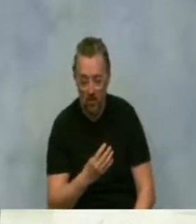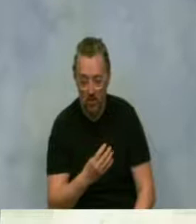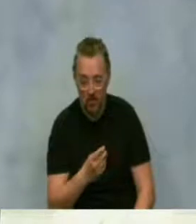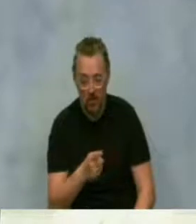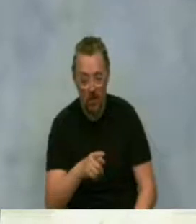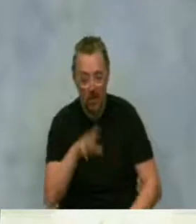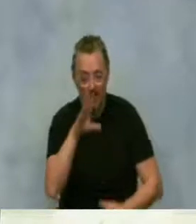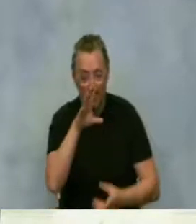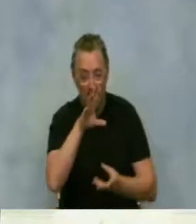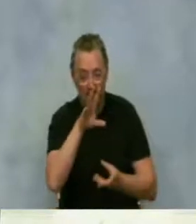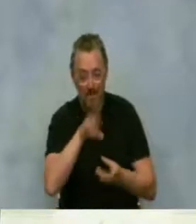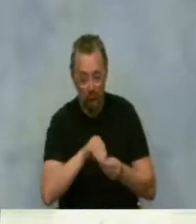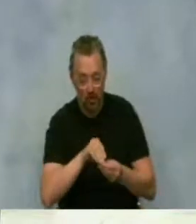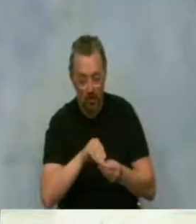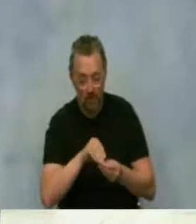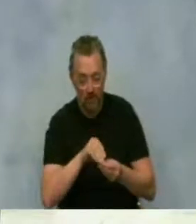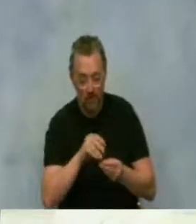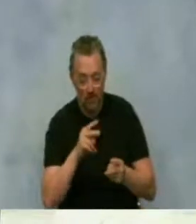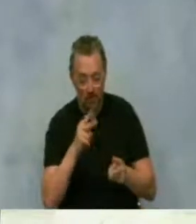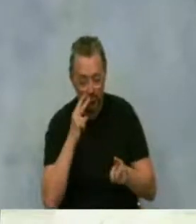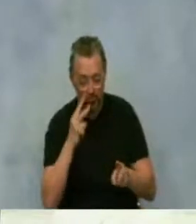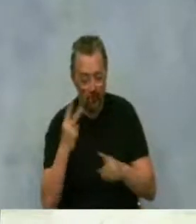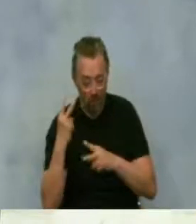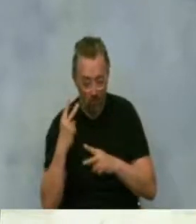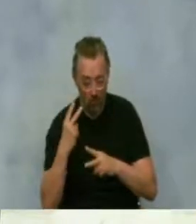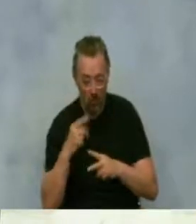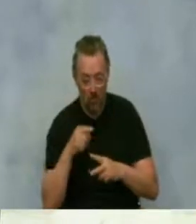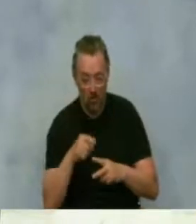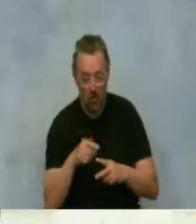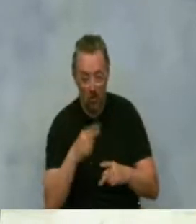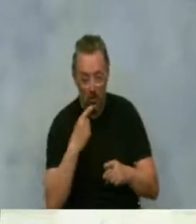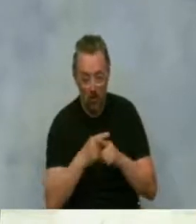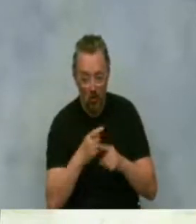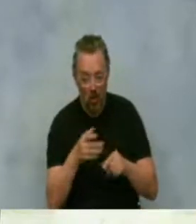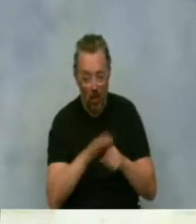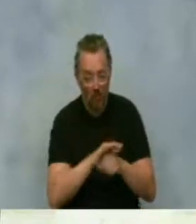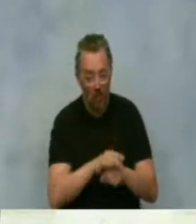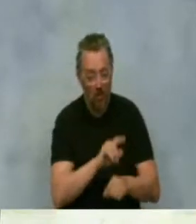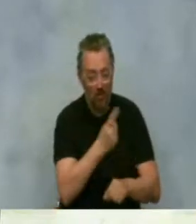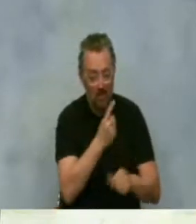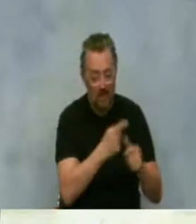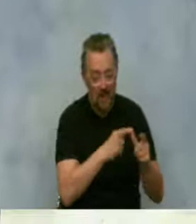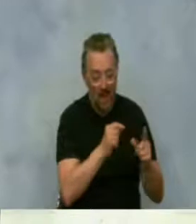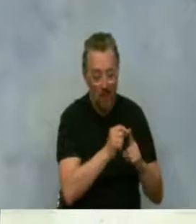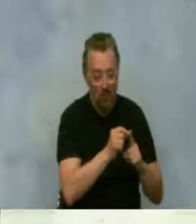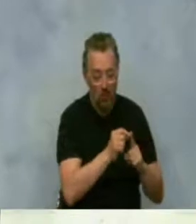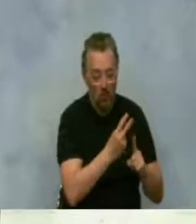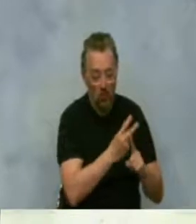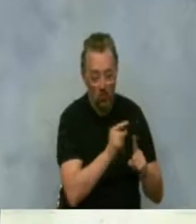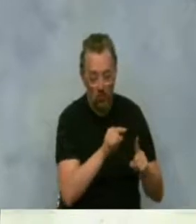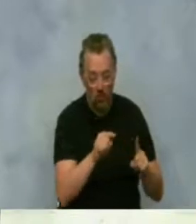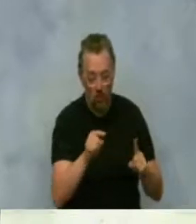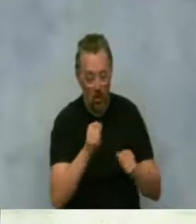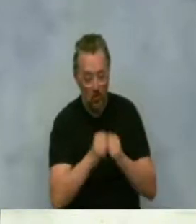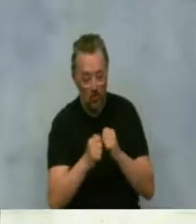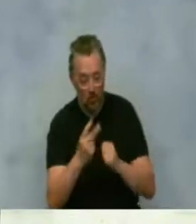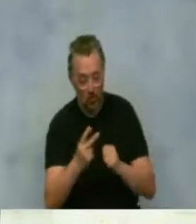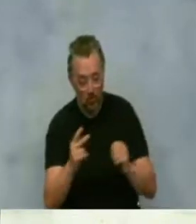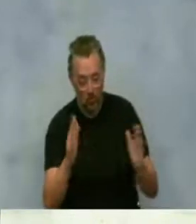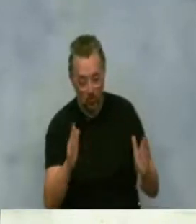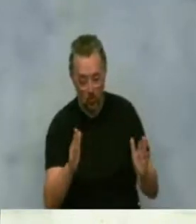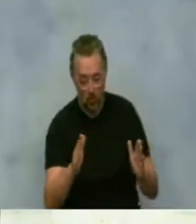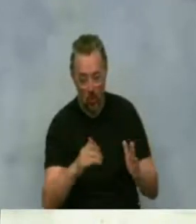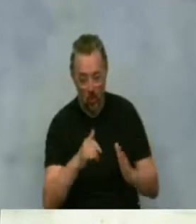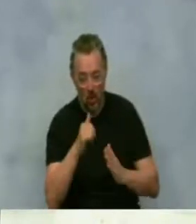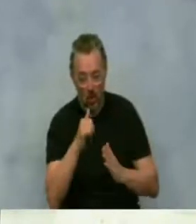summarises annual review. It confirms that the review covers the period 1st April 21 to 31st March 22. The document